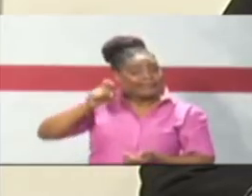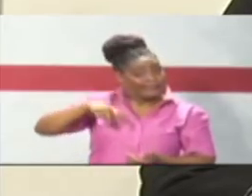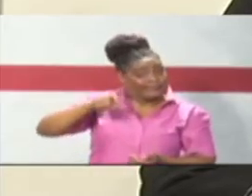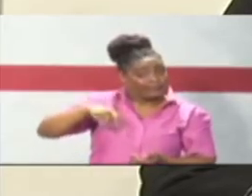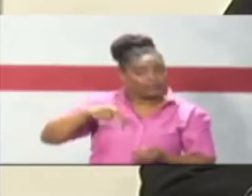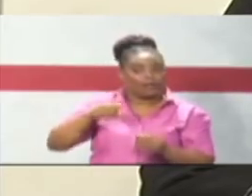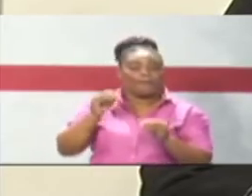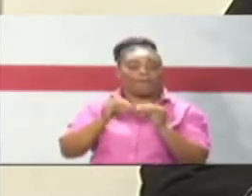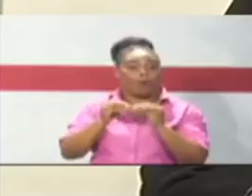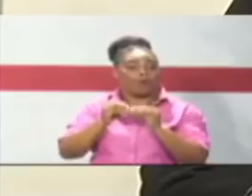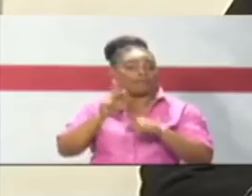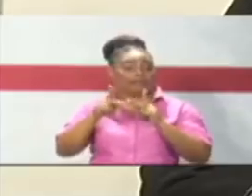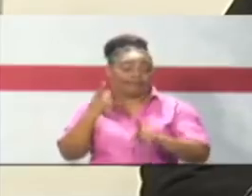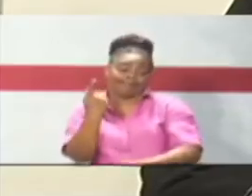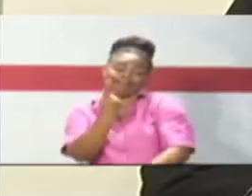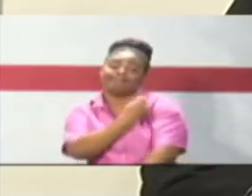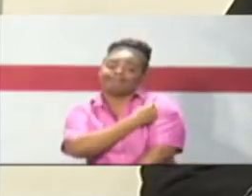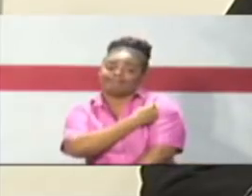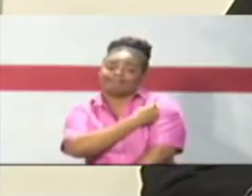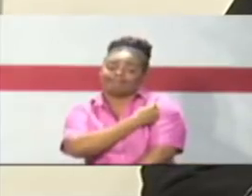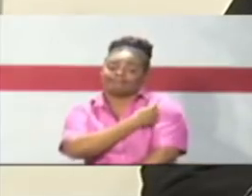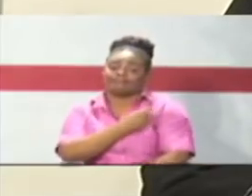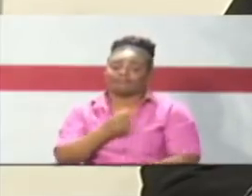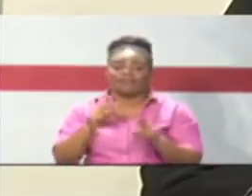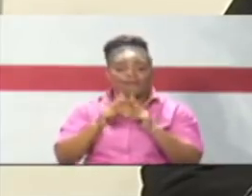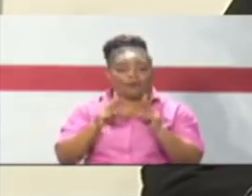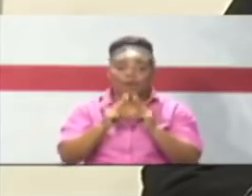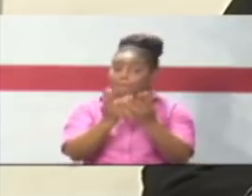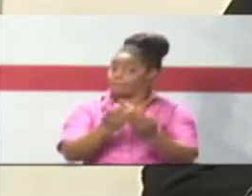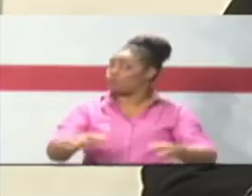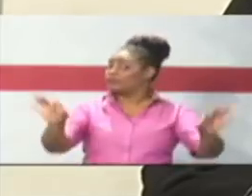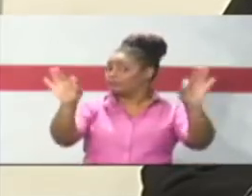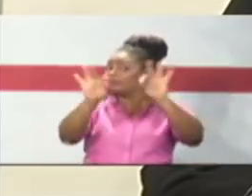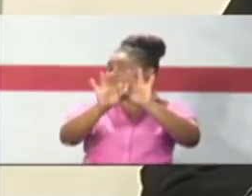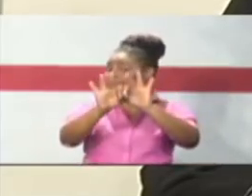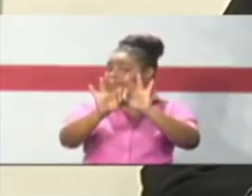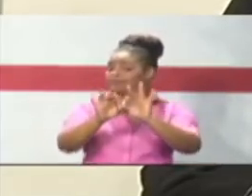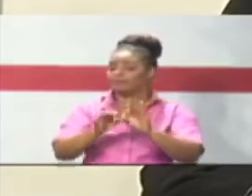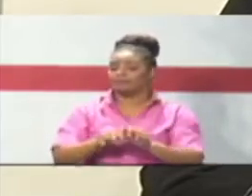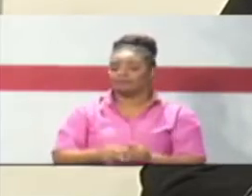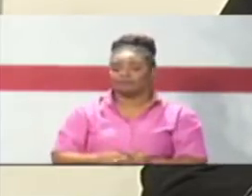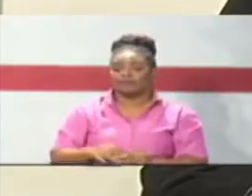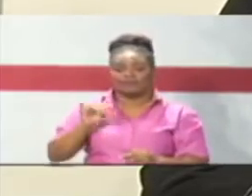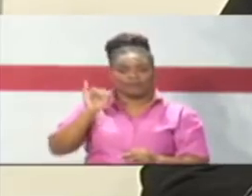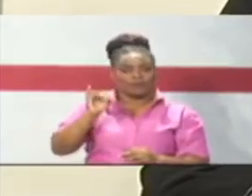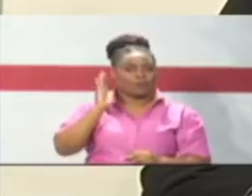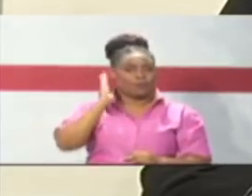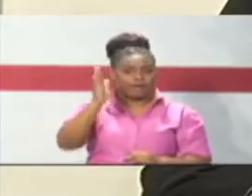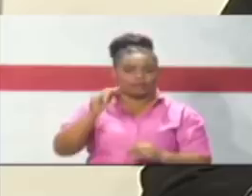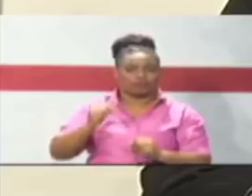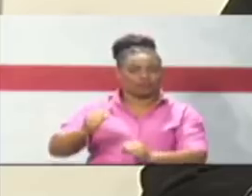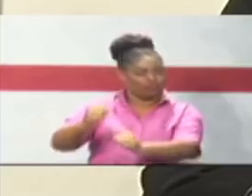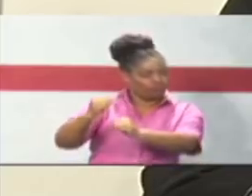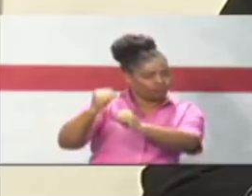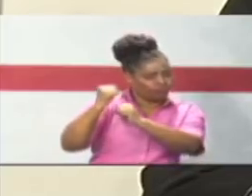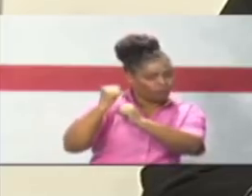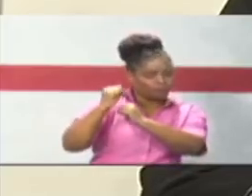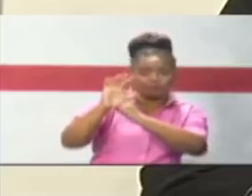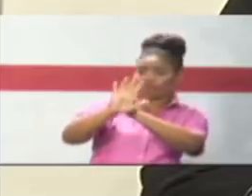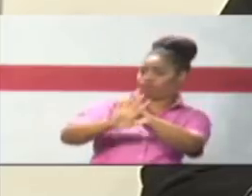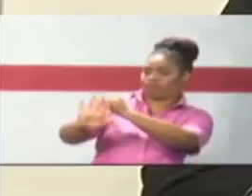in the population is going to be a very strong, net, a strong layer of protection that we really need to